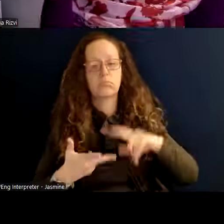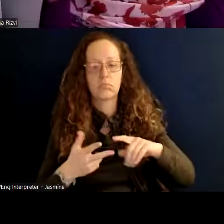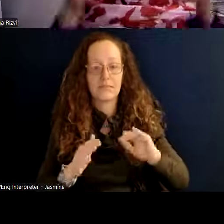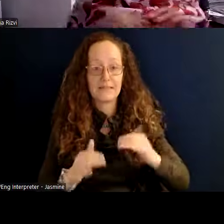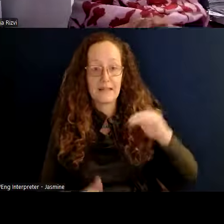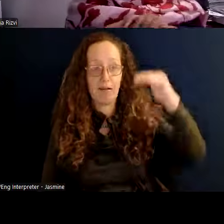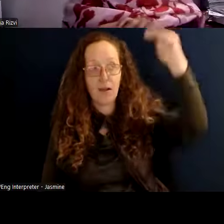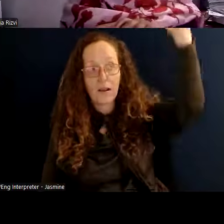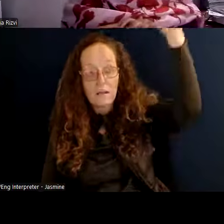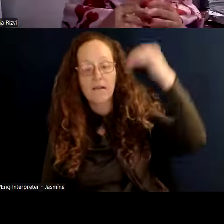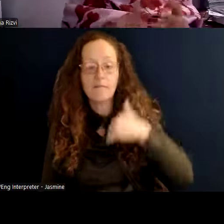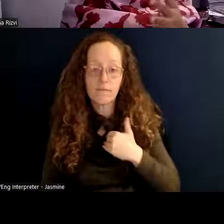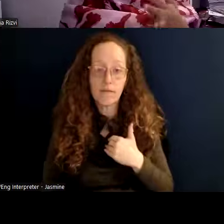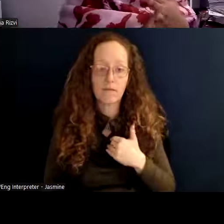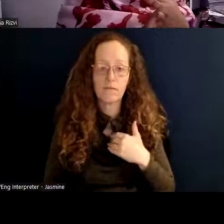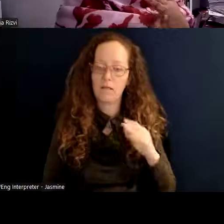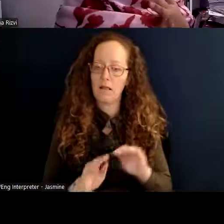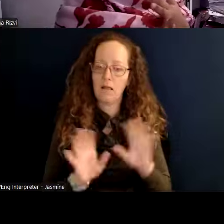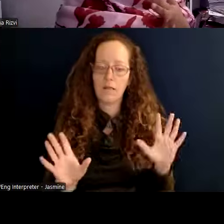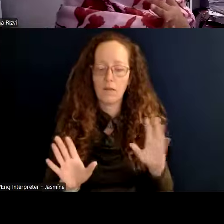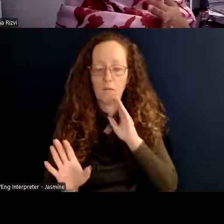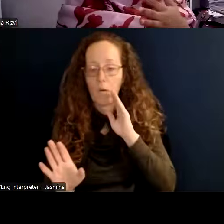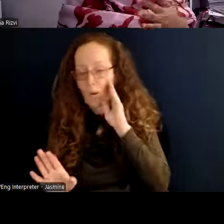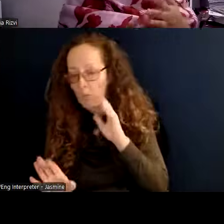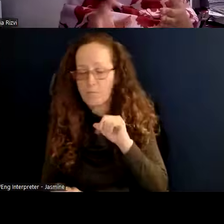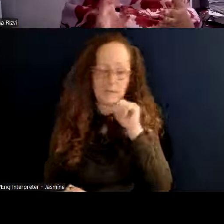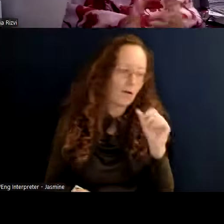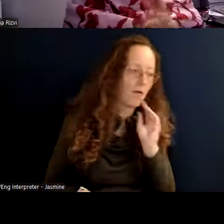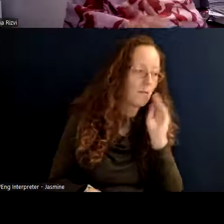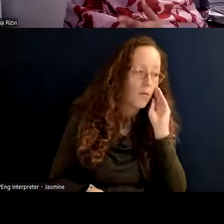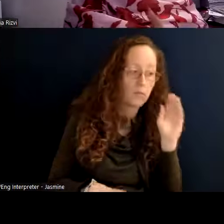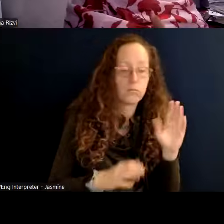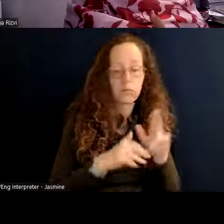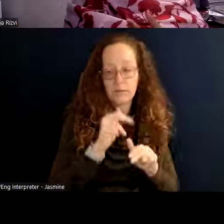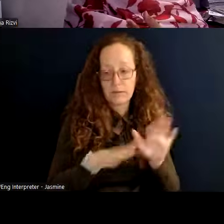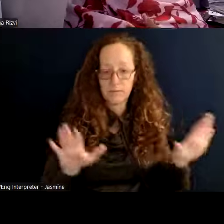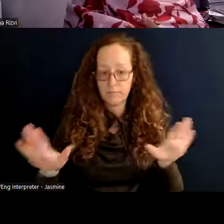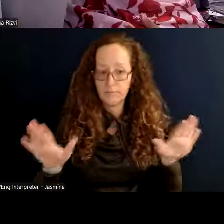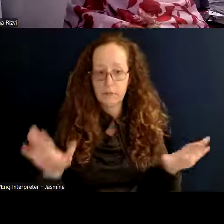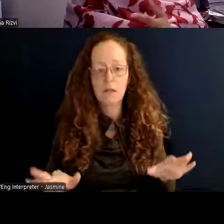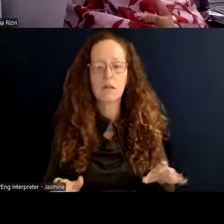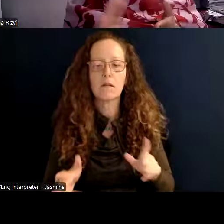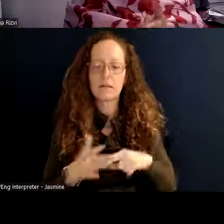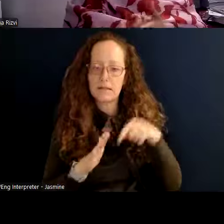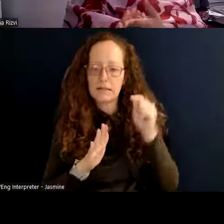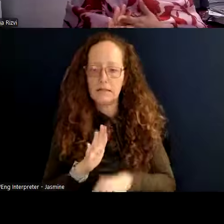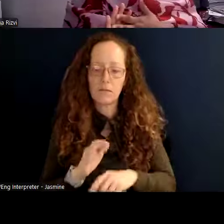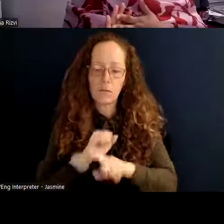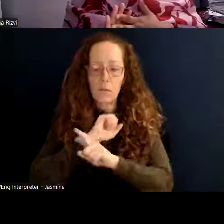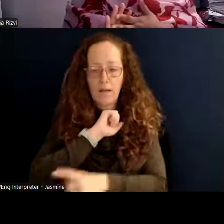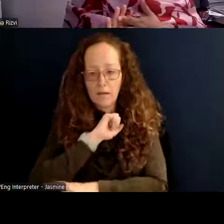going up, distinct residential and potentially non-residential buildings. We have extensive waste and water management. We have